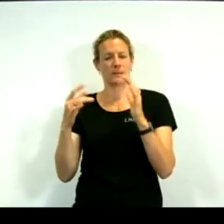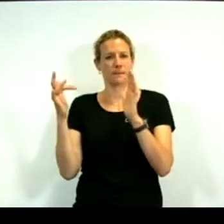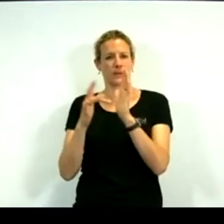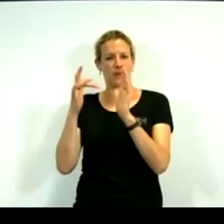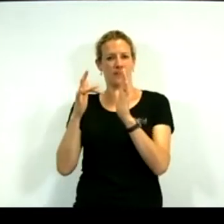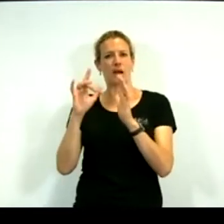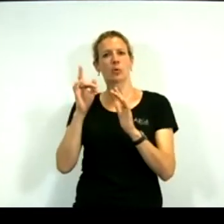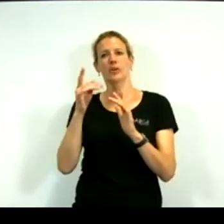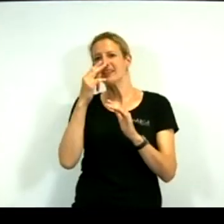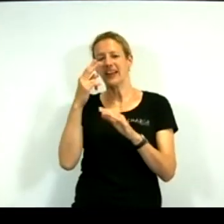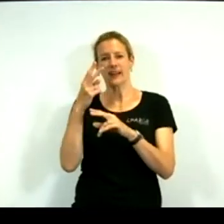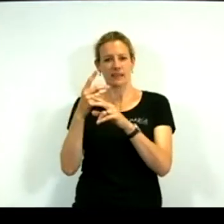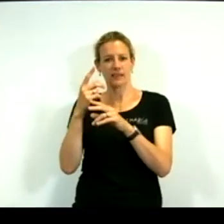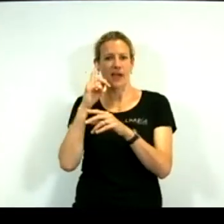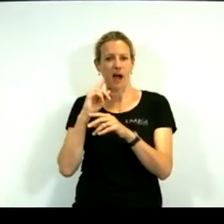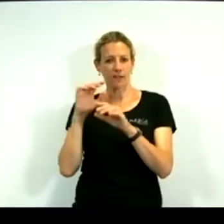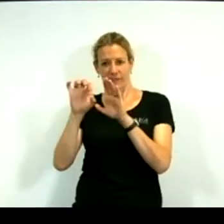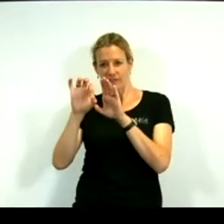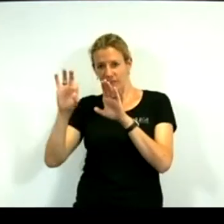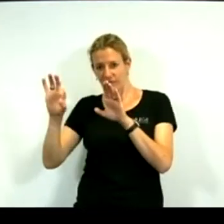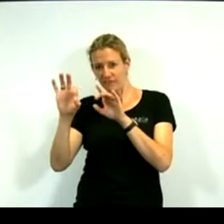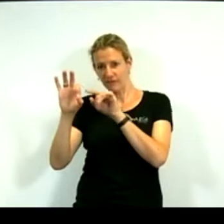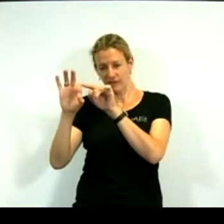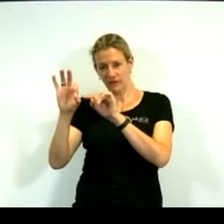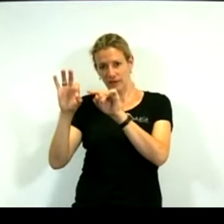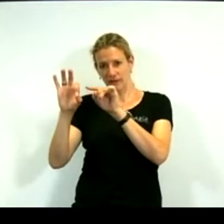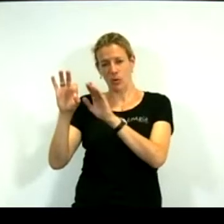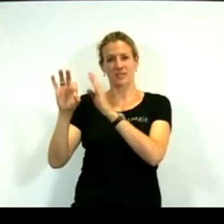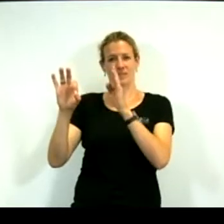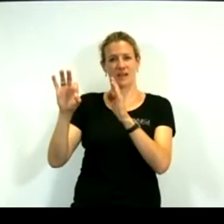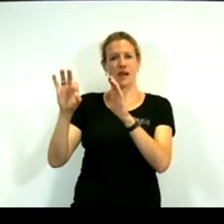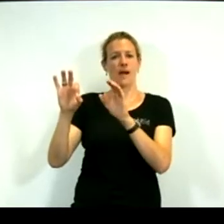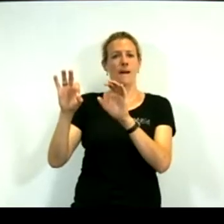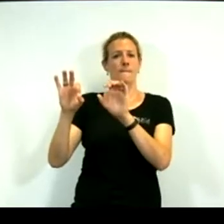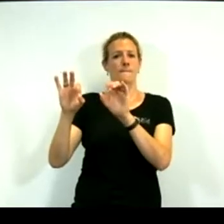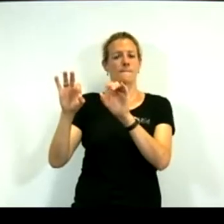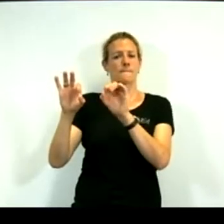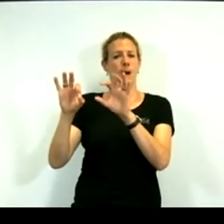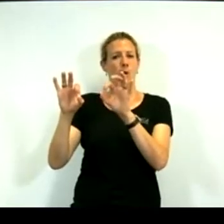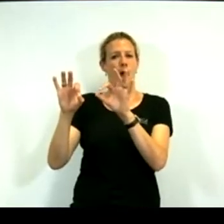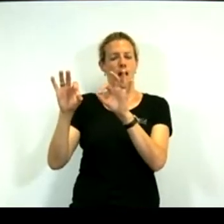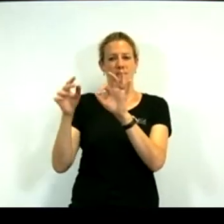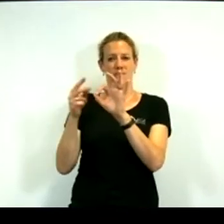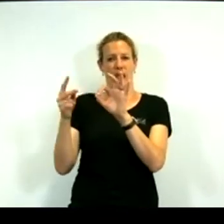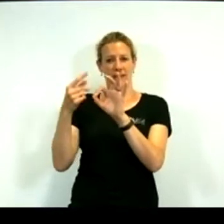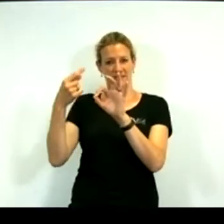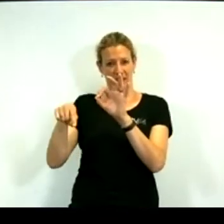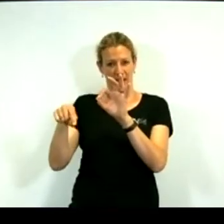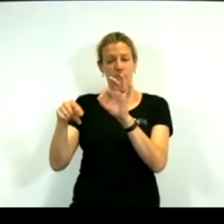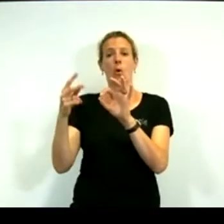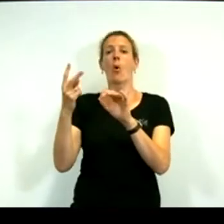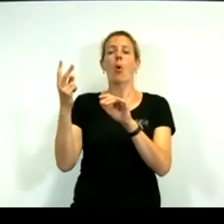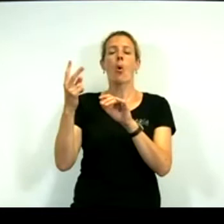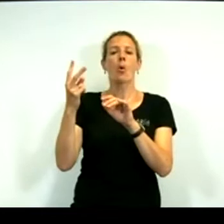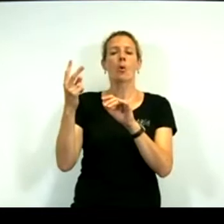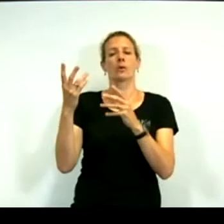the macula are both missing. But it's possible that the coloboma could cover the optic disc, but the macula could still